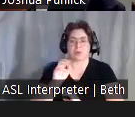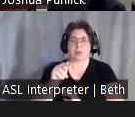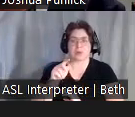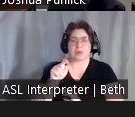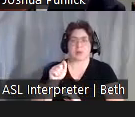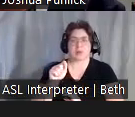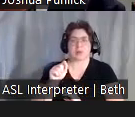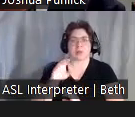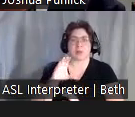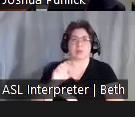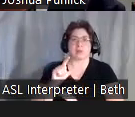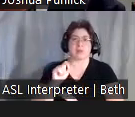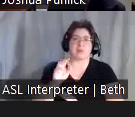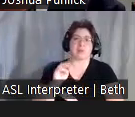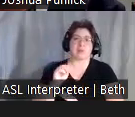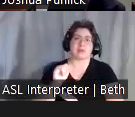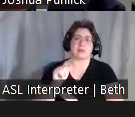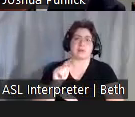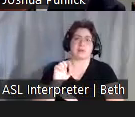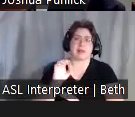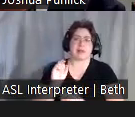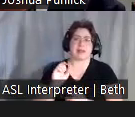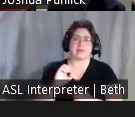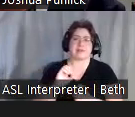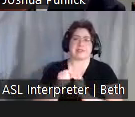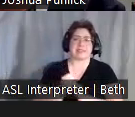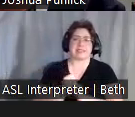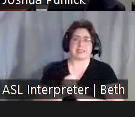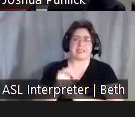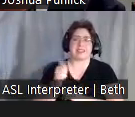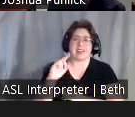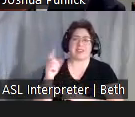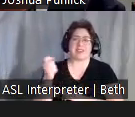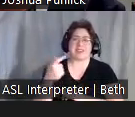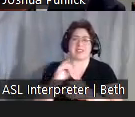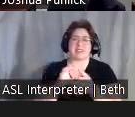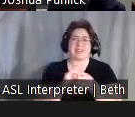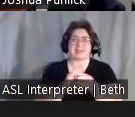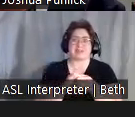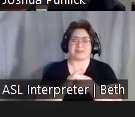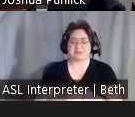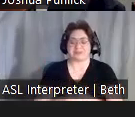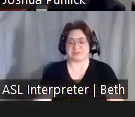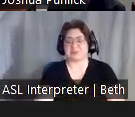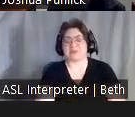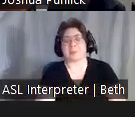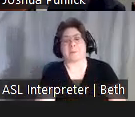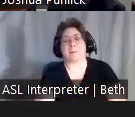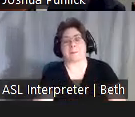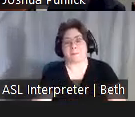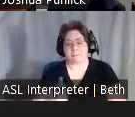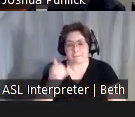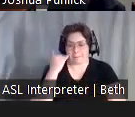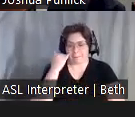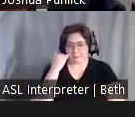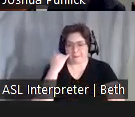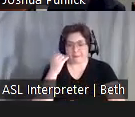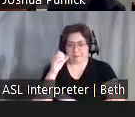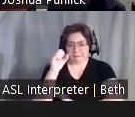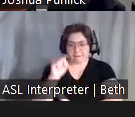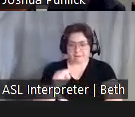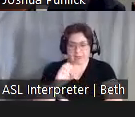almost exactly on those lines. I'll go ahead and ask it. So if the Southeast US is forecast to